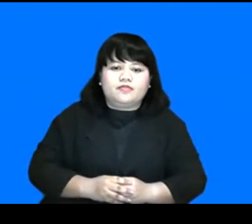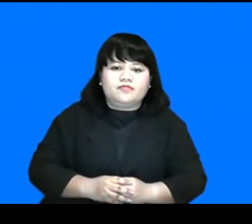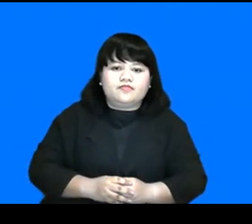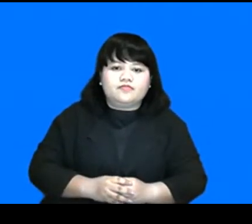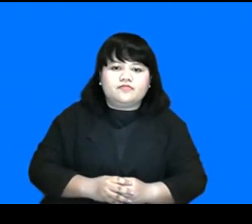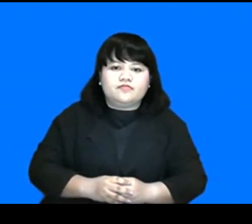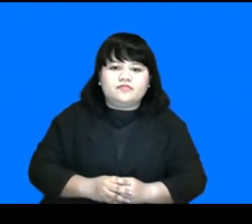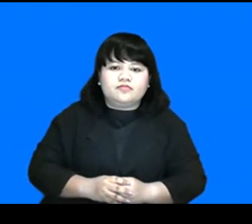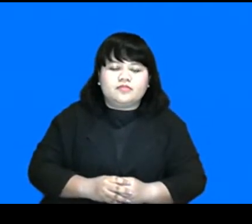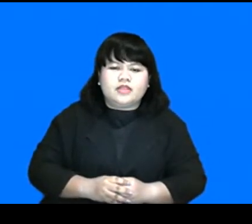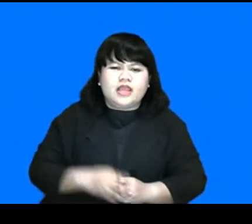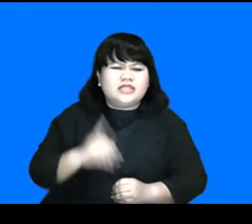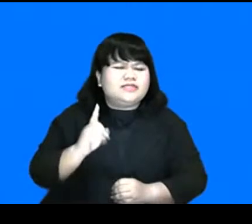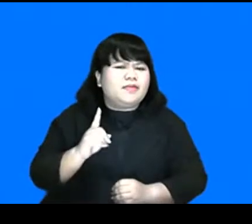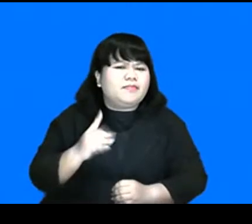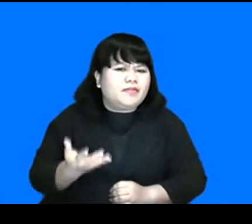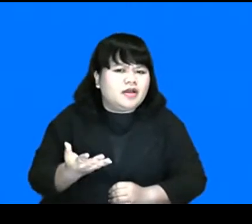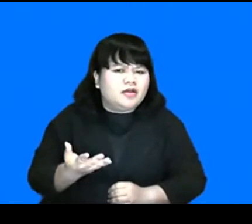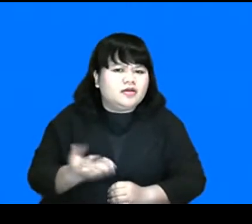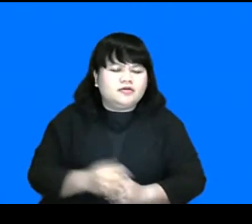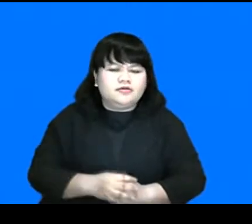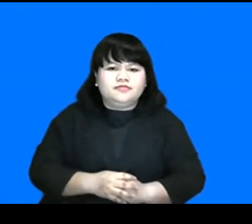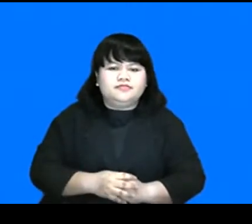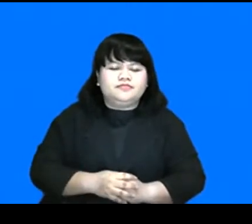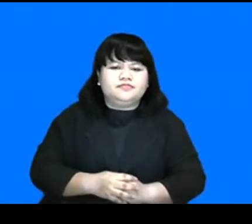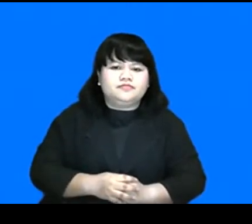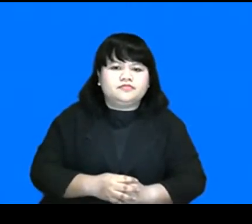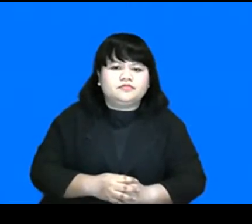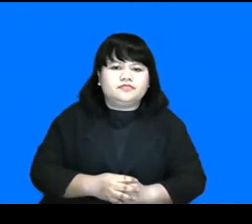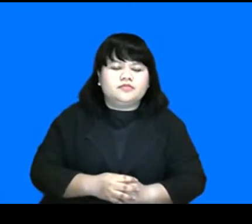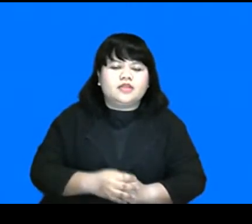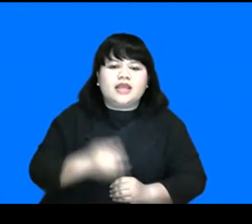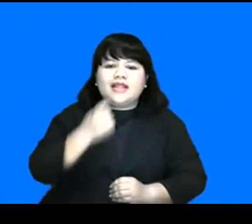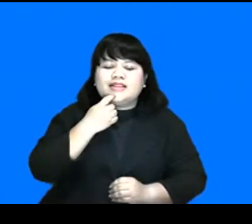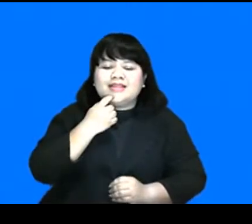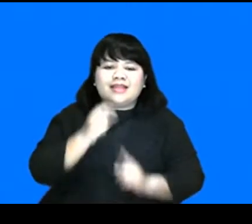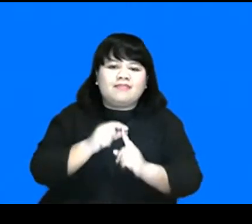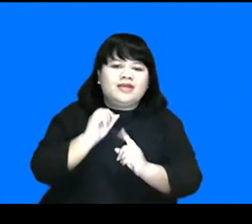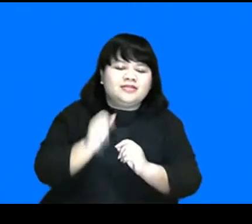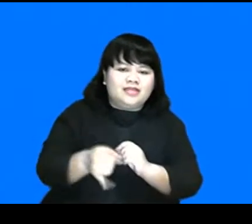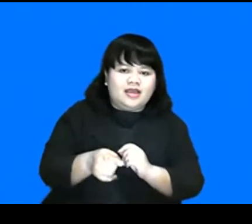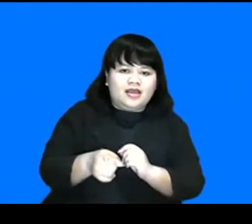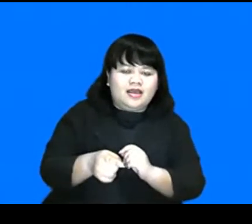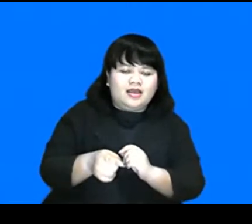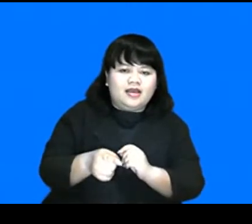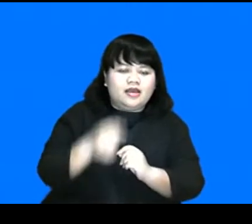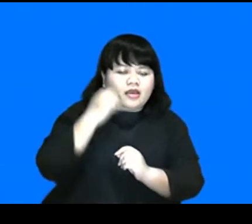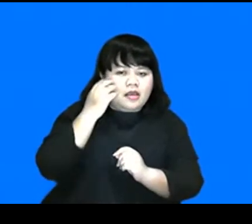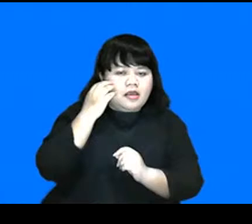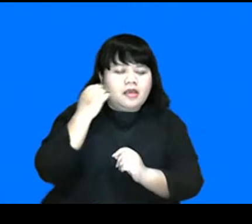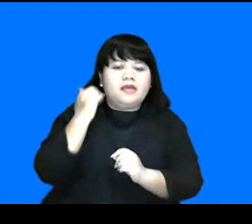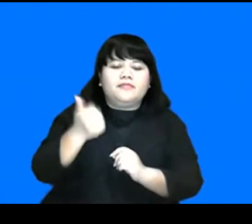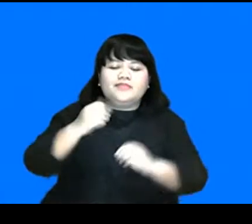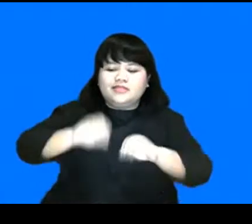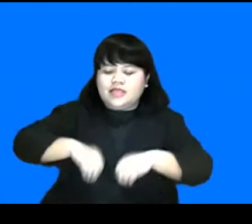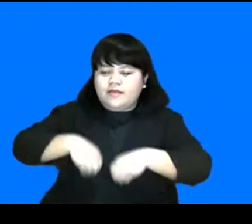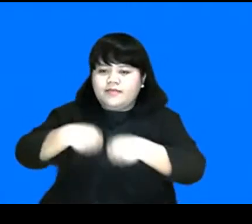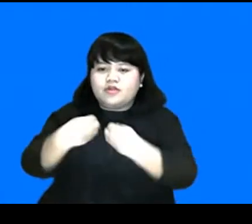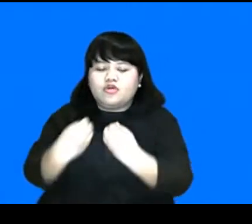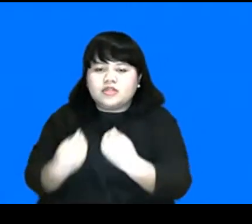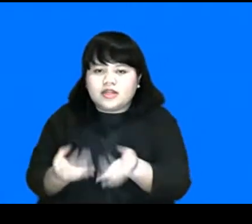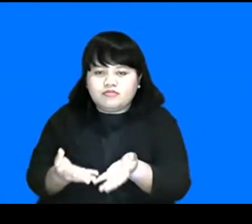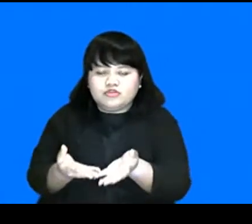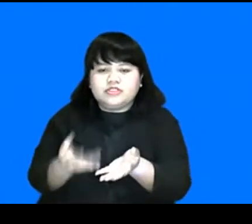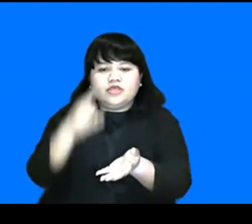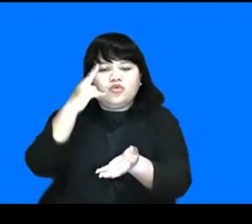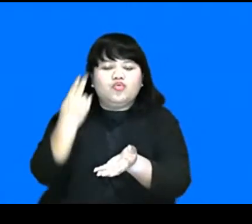discussing since the morning could really contribute to growth and the welfare of the poor people in